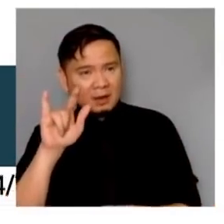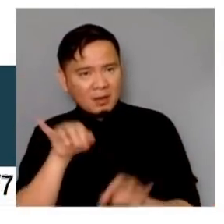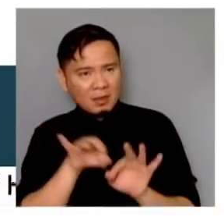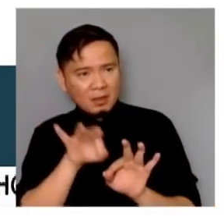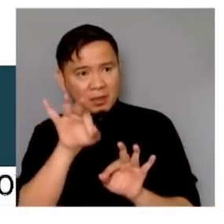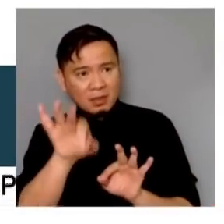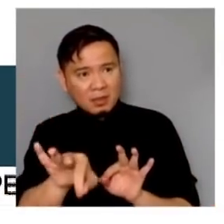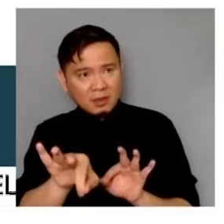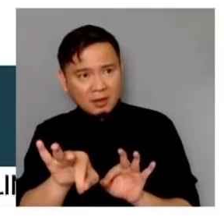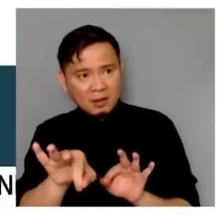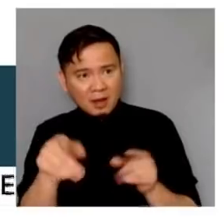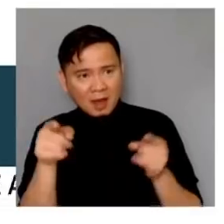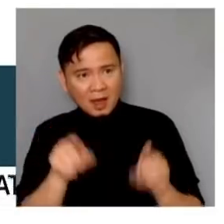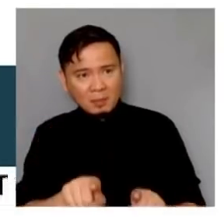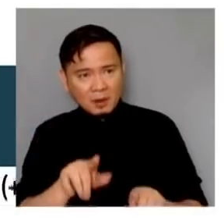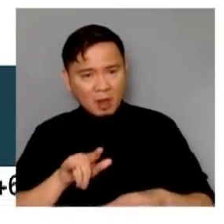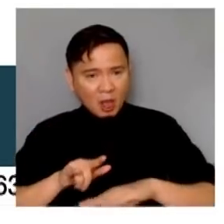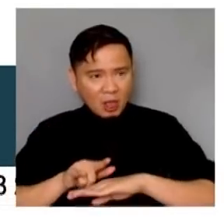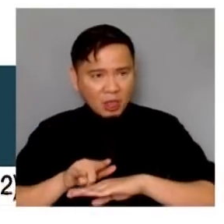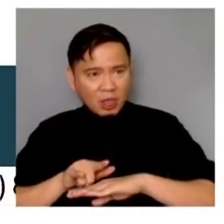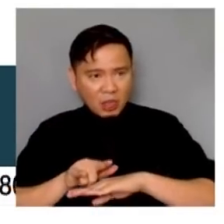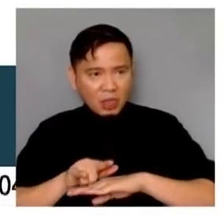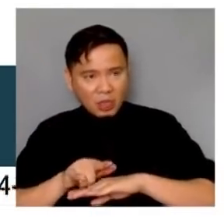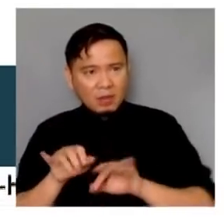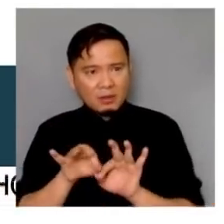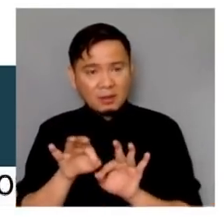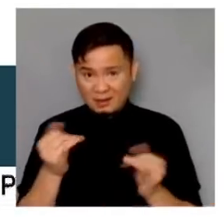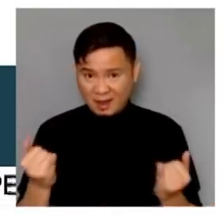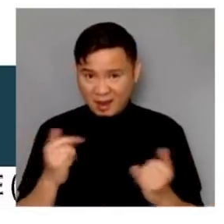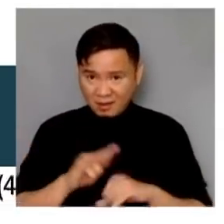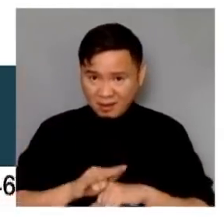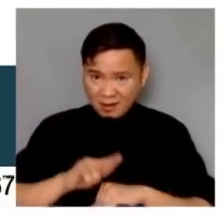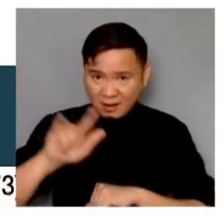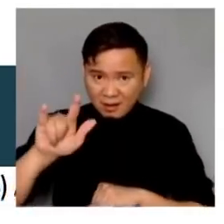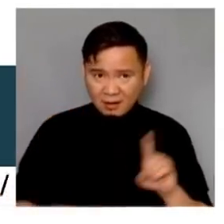off. You're only now taking off